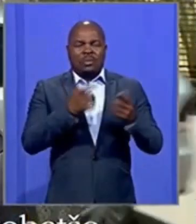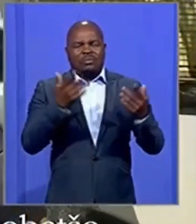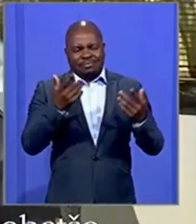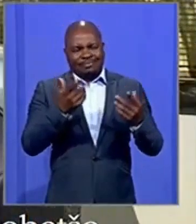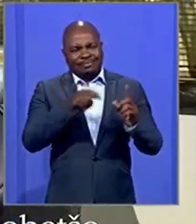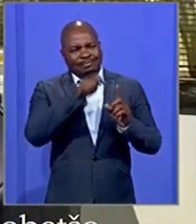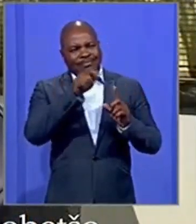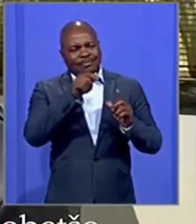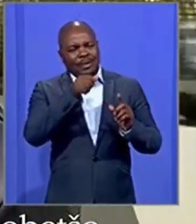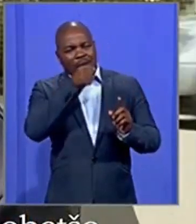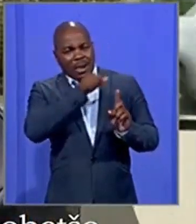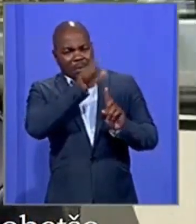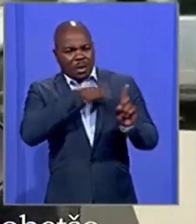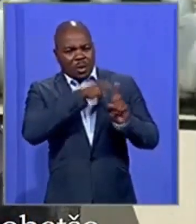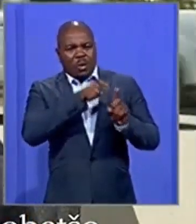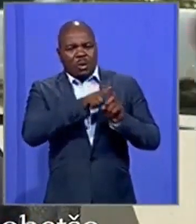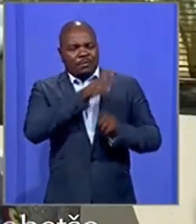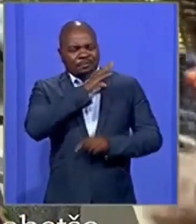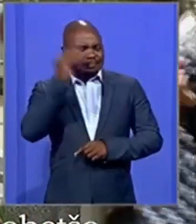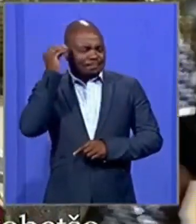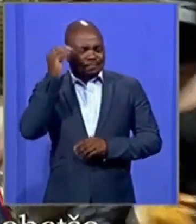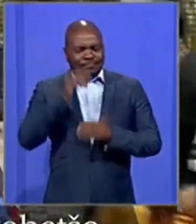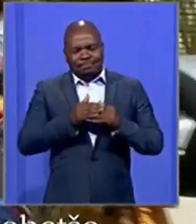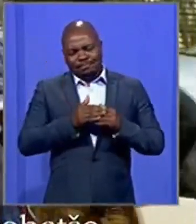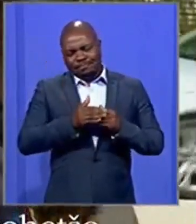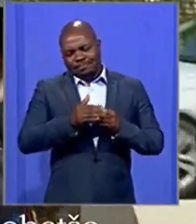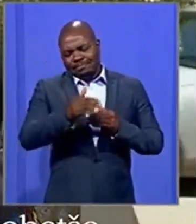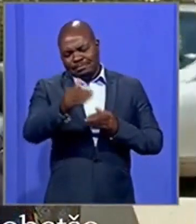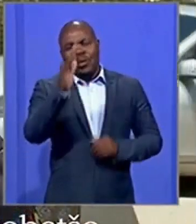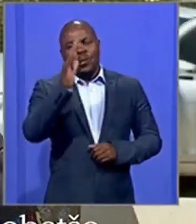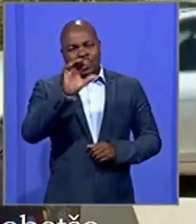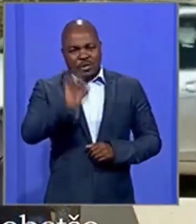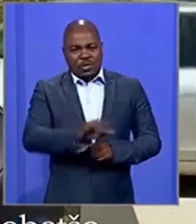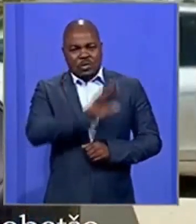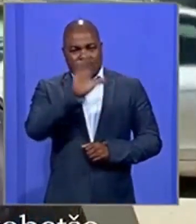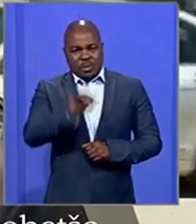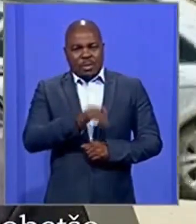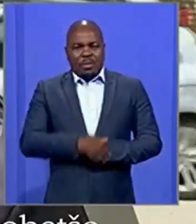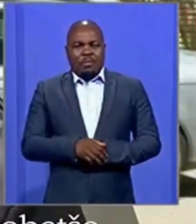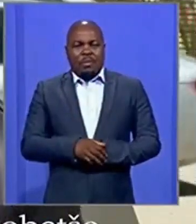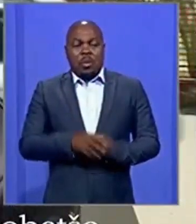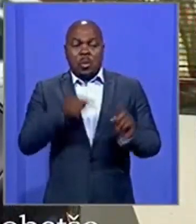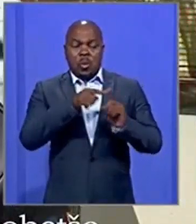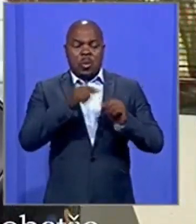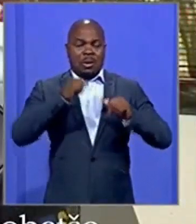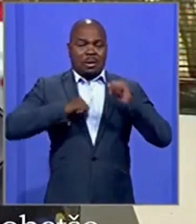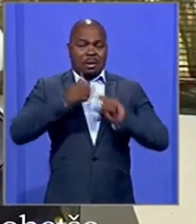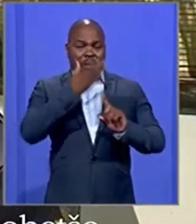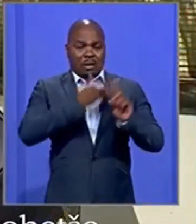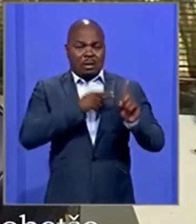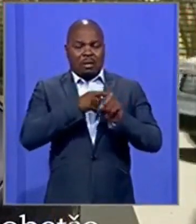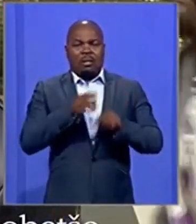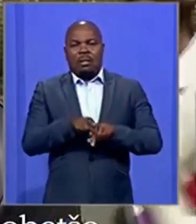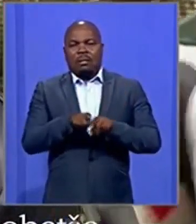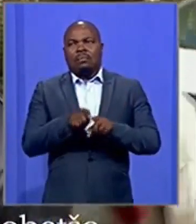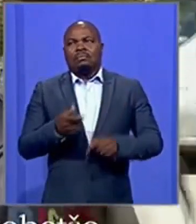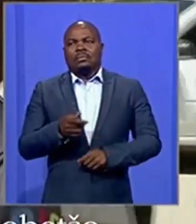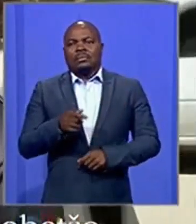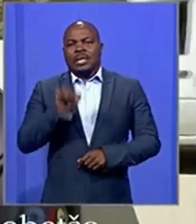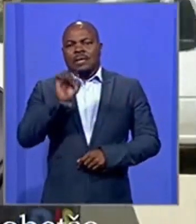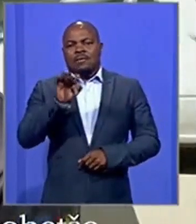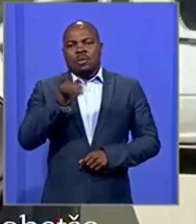nako tota gore re nne le ene mo mminong mo Afrika Borwa ke ba diragatsi ba e leng gore ke tsaya gore ga re ka re ra go ba